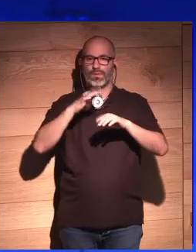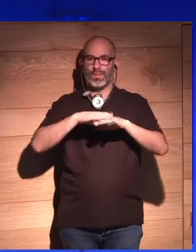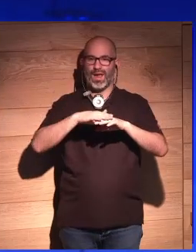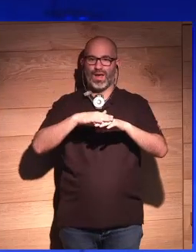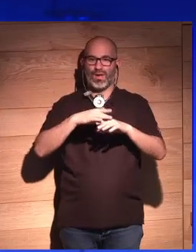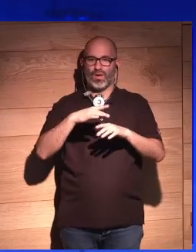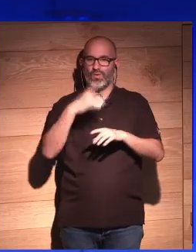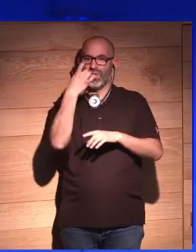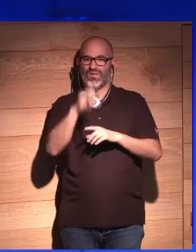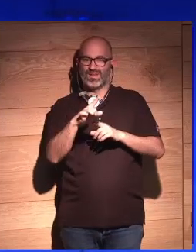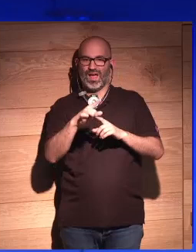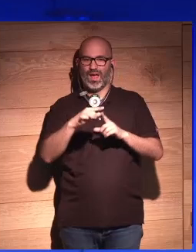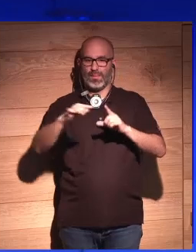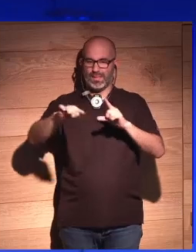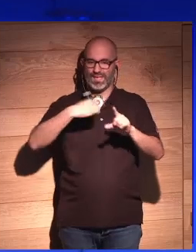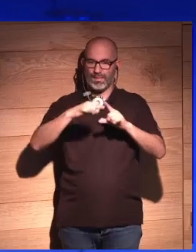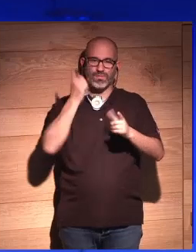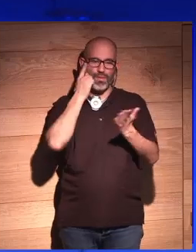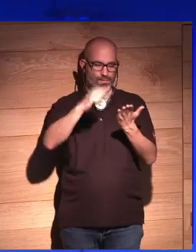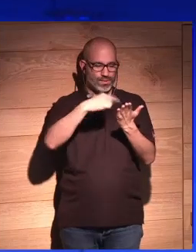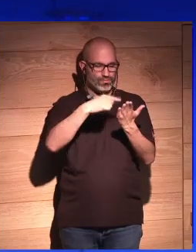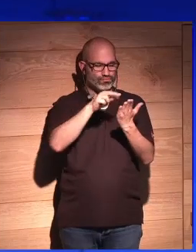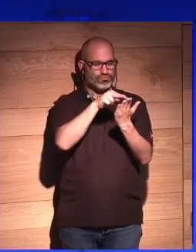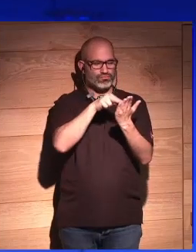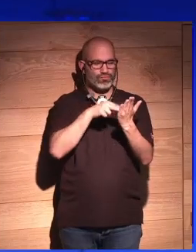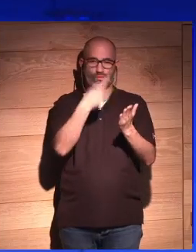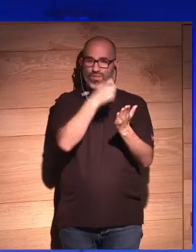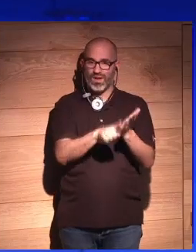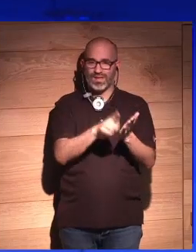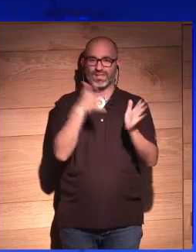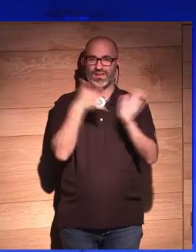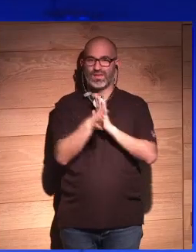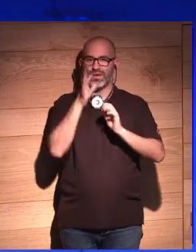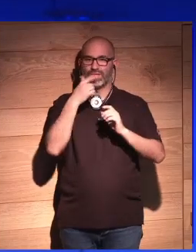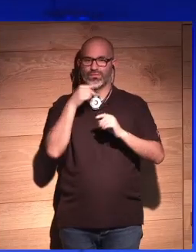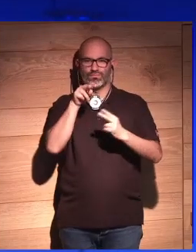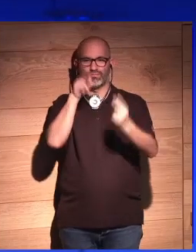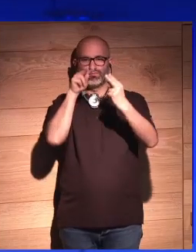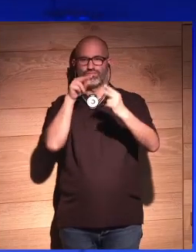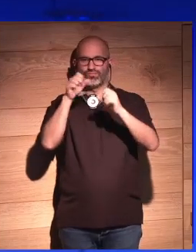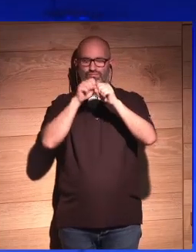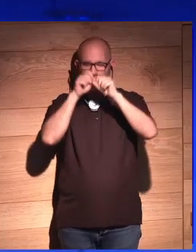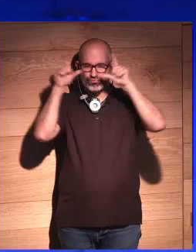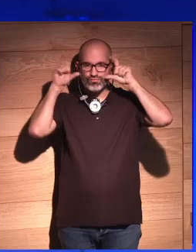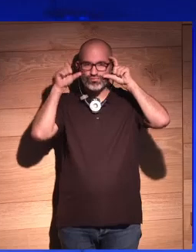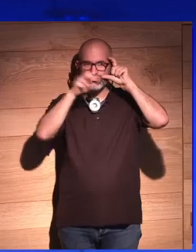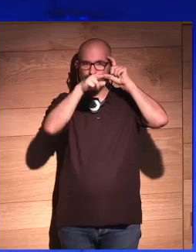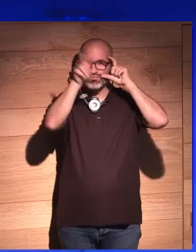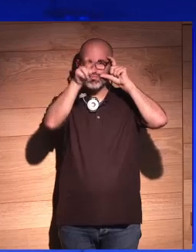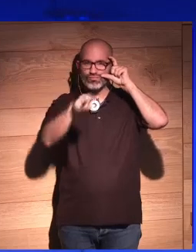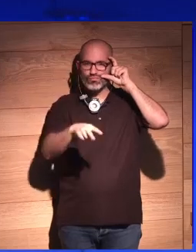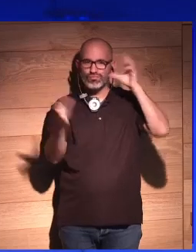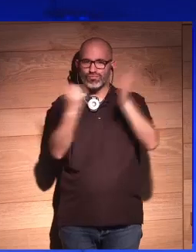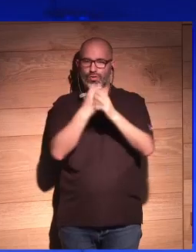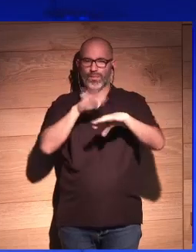things visually and be connected and compute and actually see the unseen through the data stream, which is